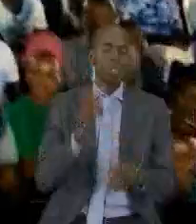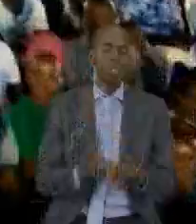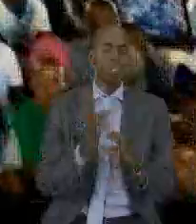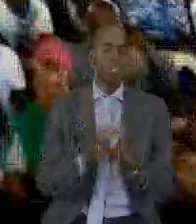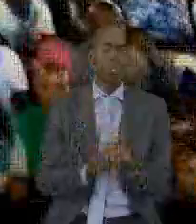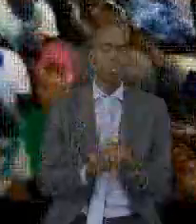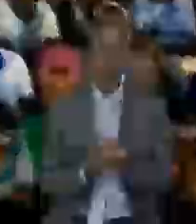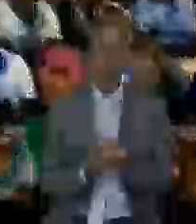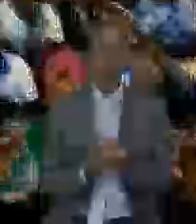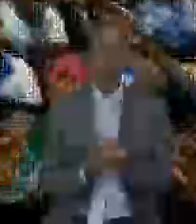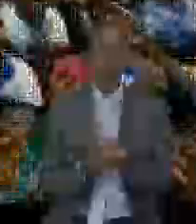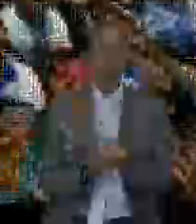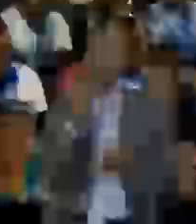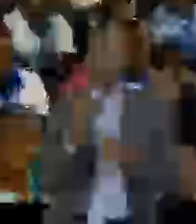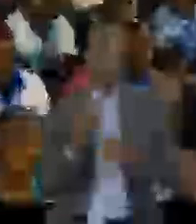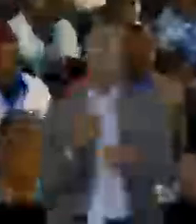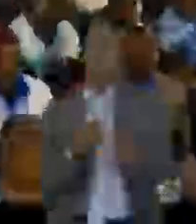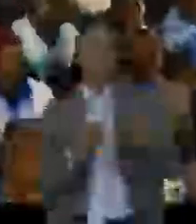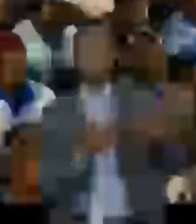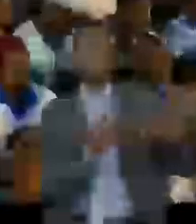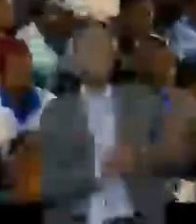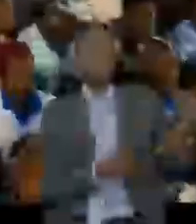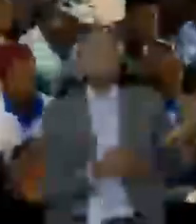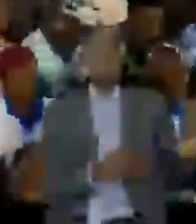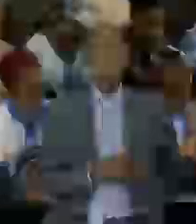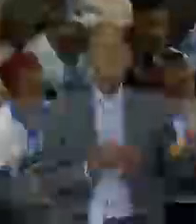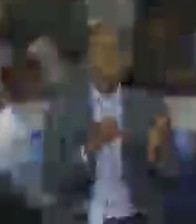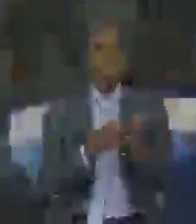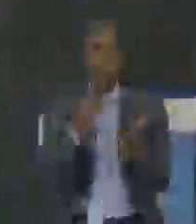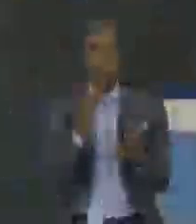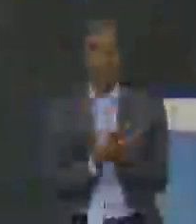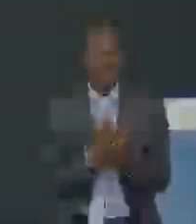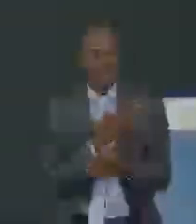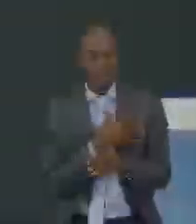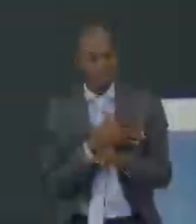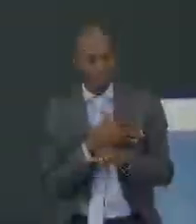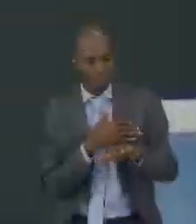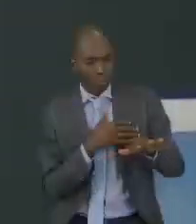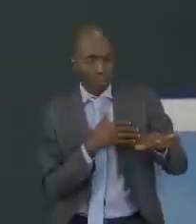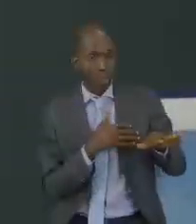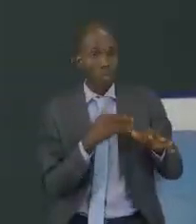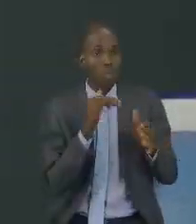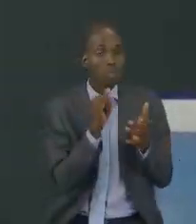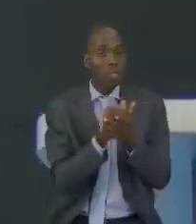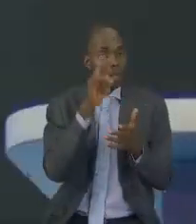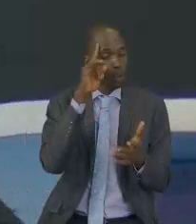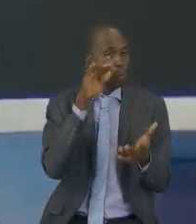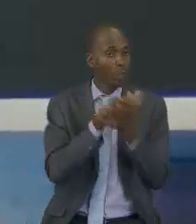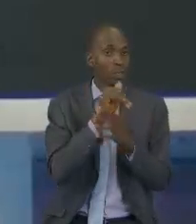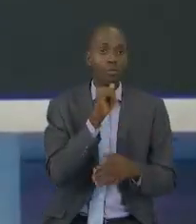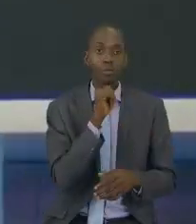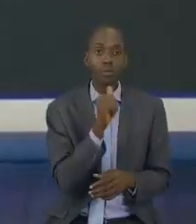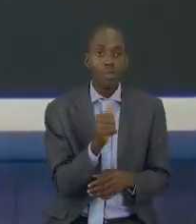Look at the others on the other side. It says, and he that believeth not